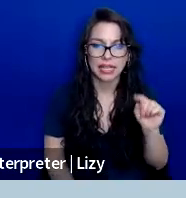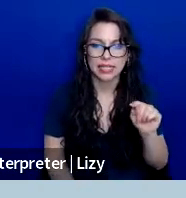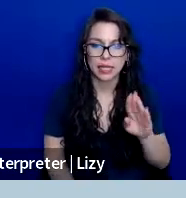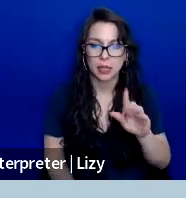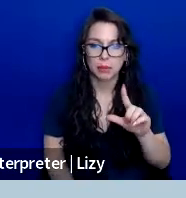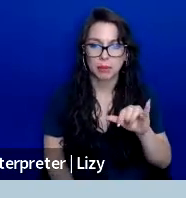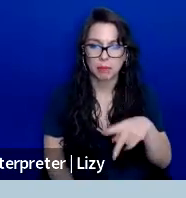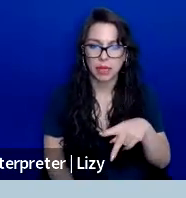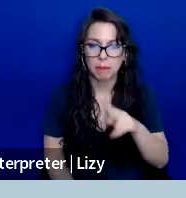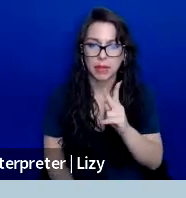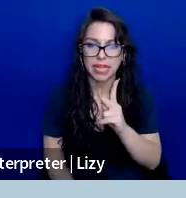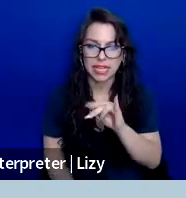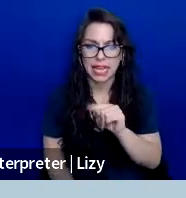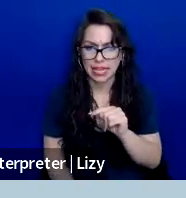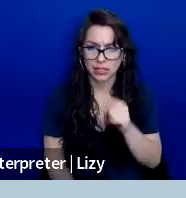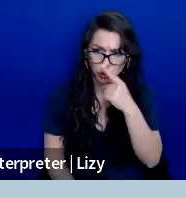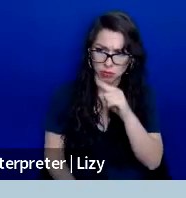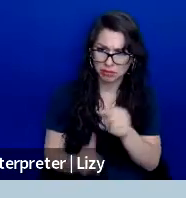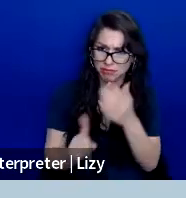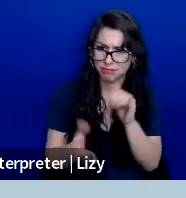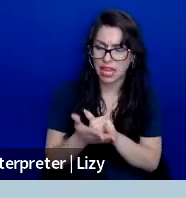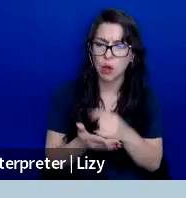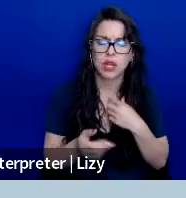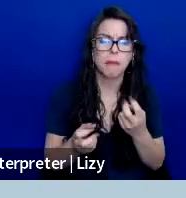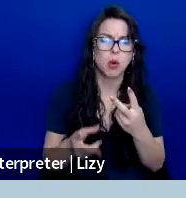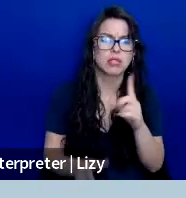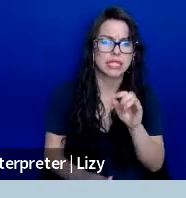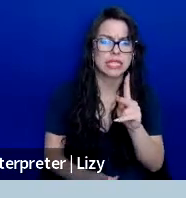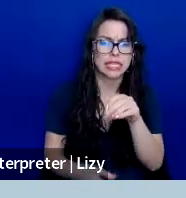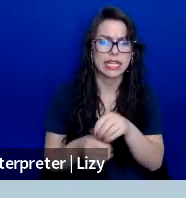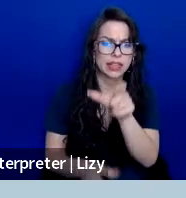talk a little bit about that, and we can put the link to that in the chat also.